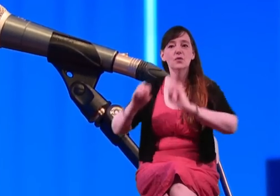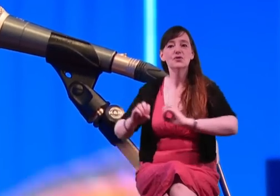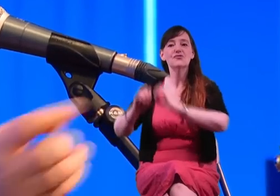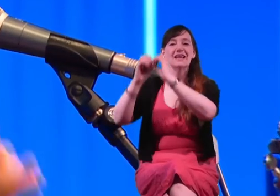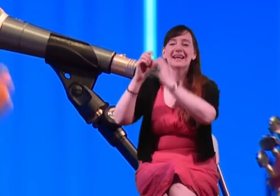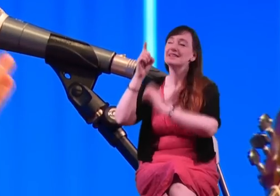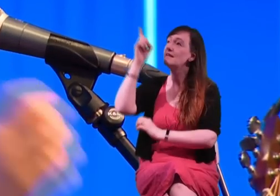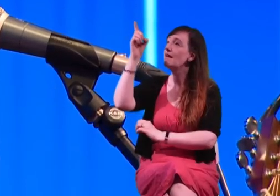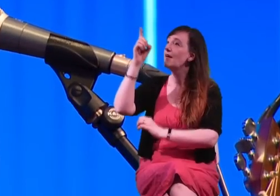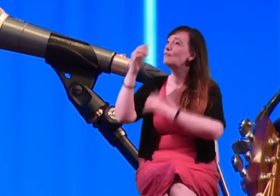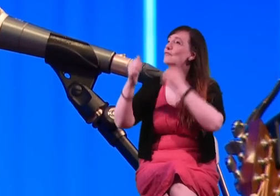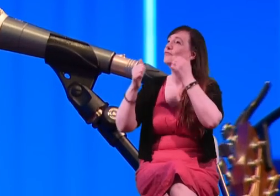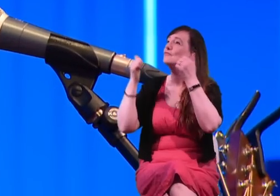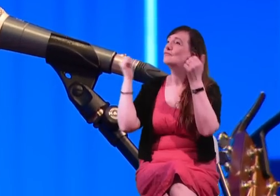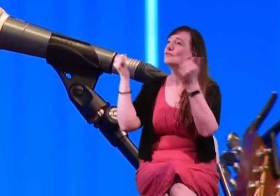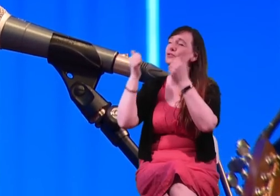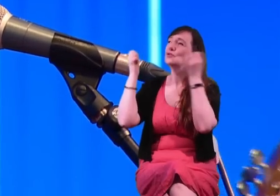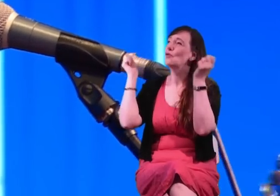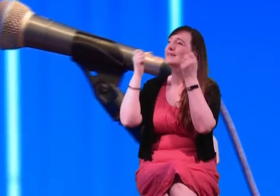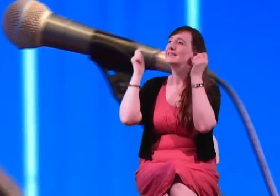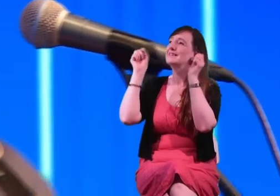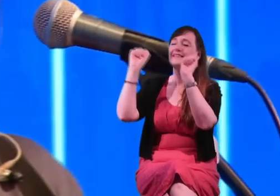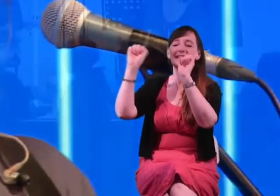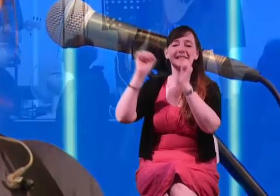great love. Please, would you stand and join us?